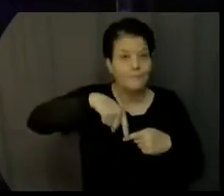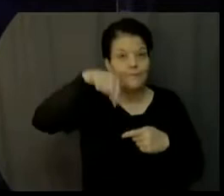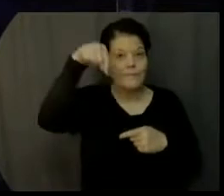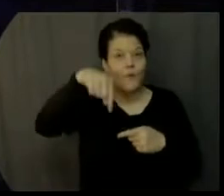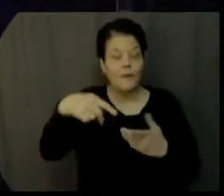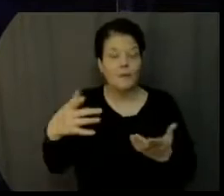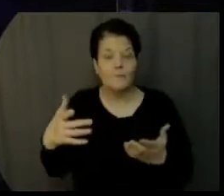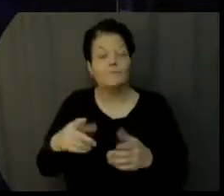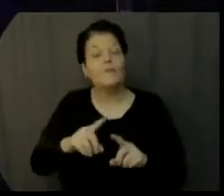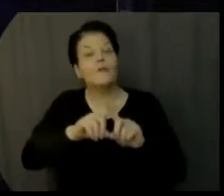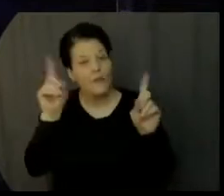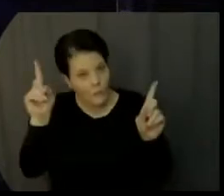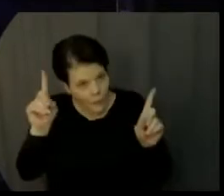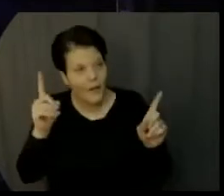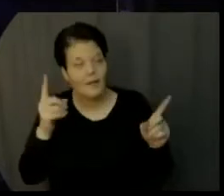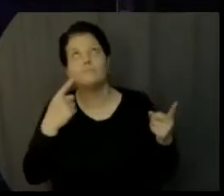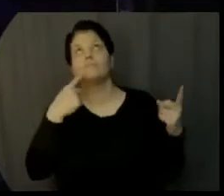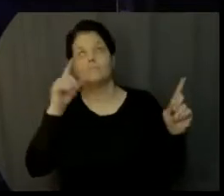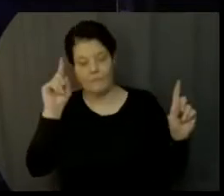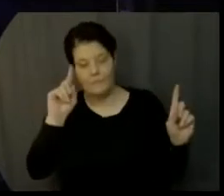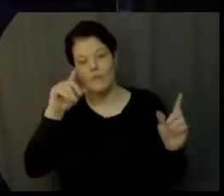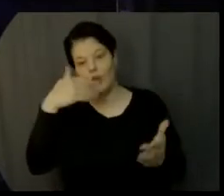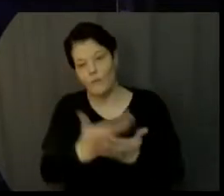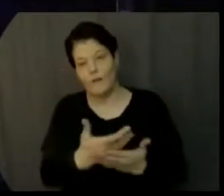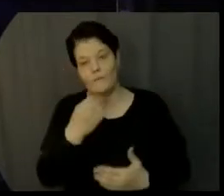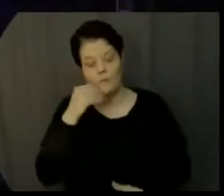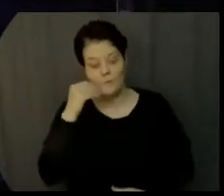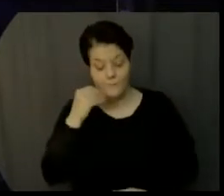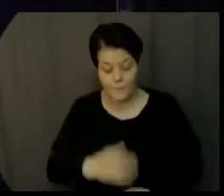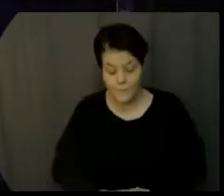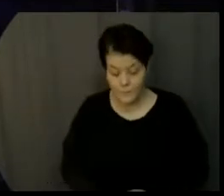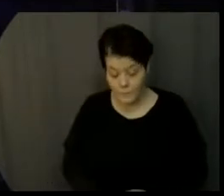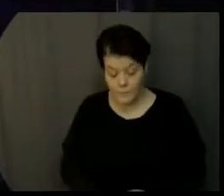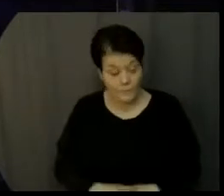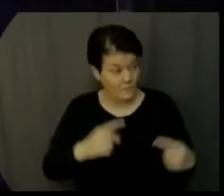But we made it home. Have you ever lost your way?